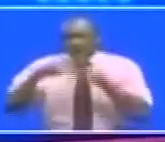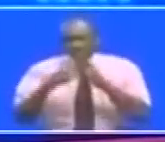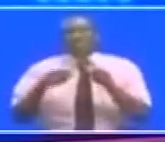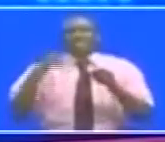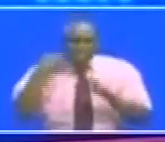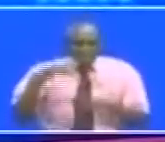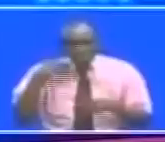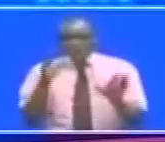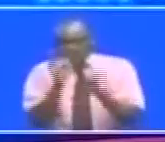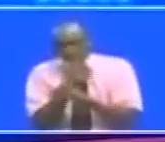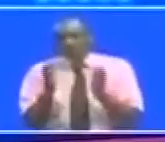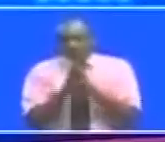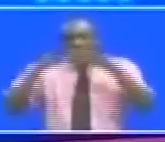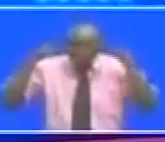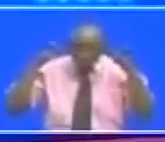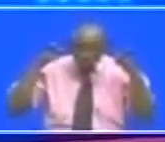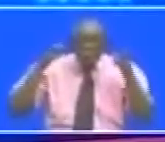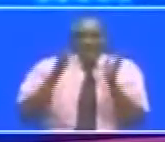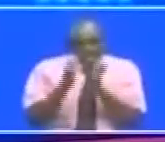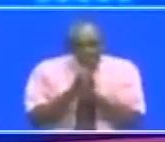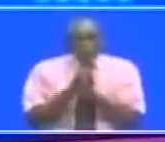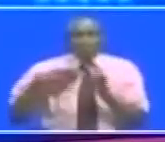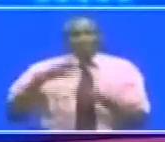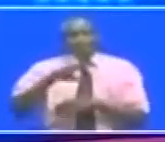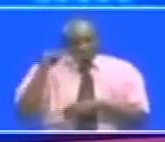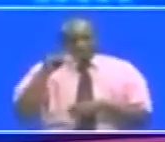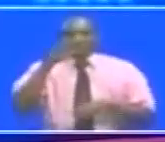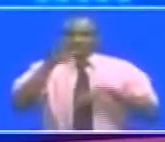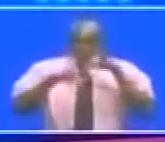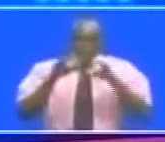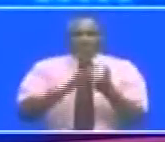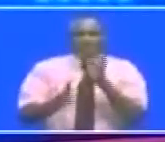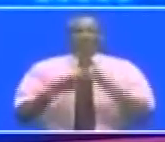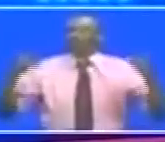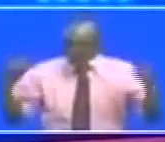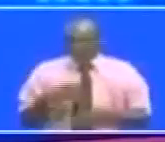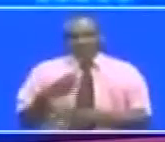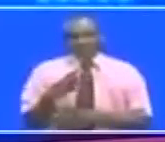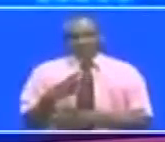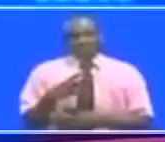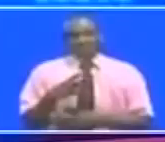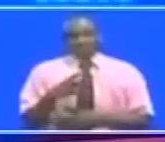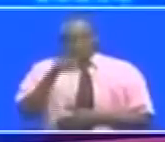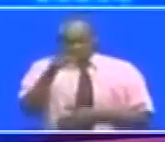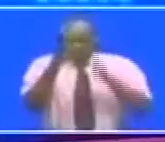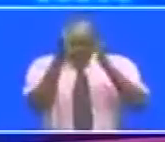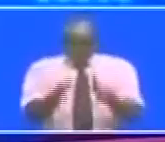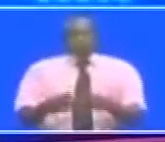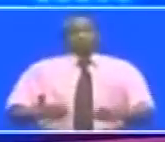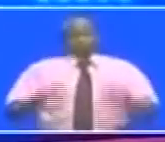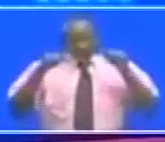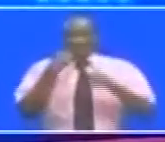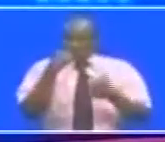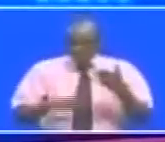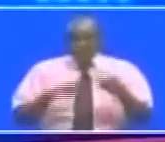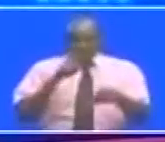all criminals, including terrorists and cattle rustlers, without fear or favor. The Top Gun made the remarks during